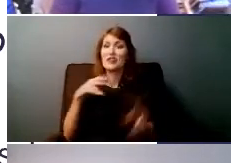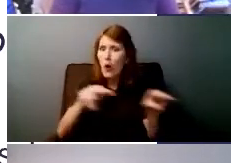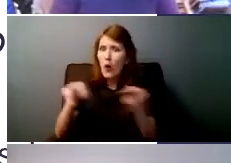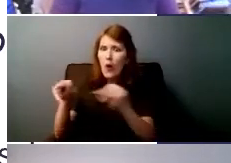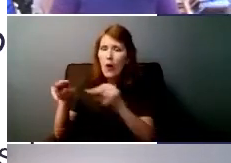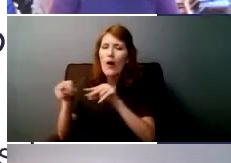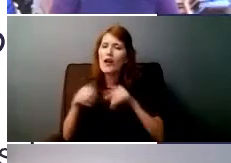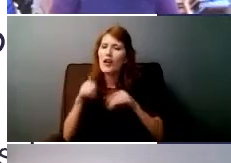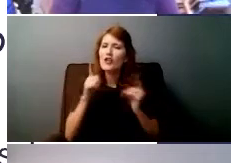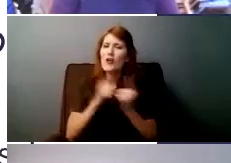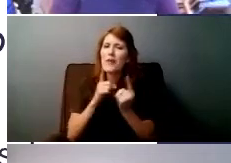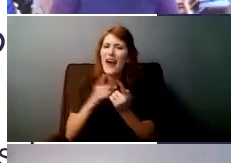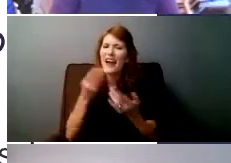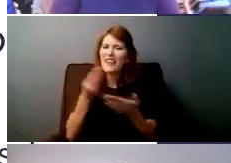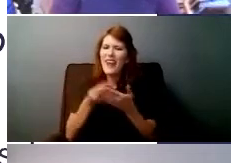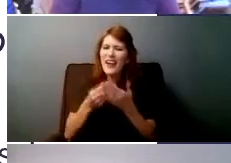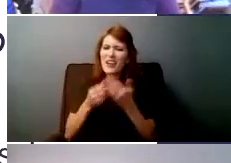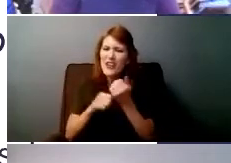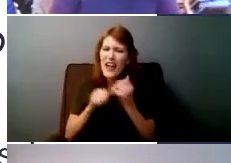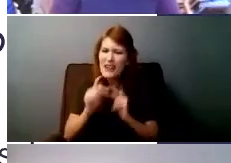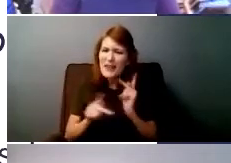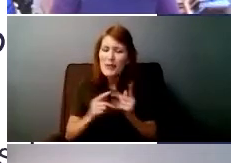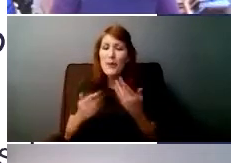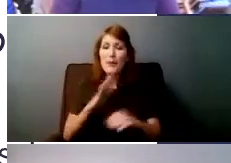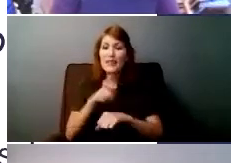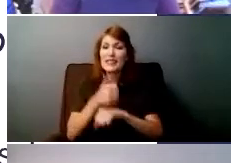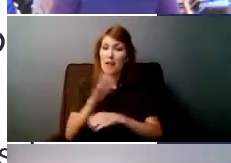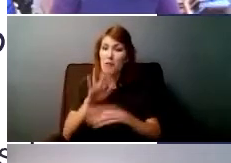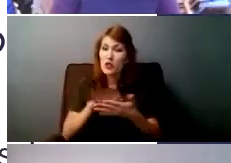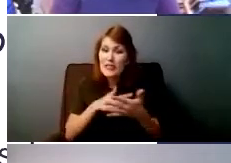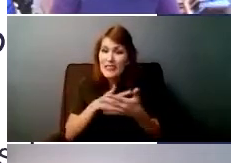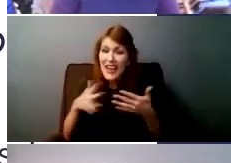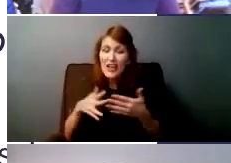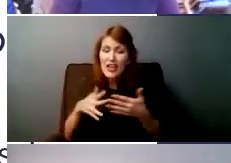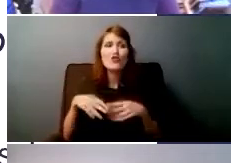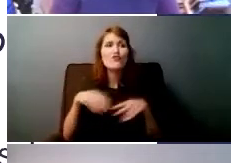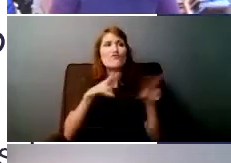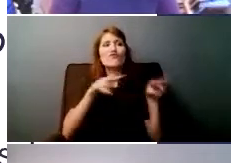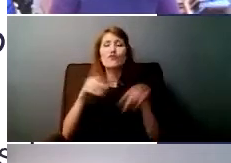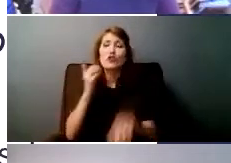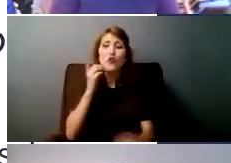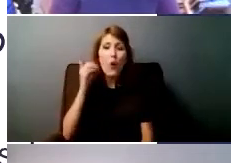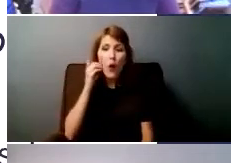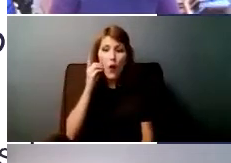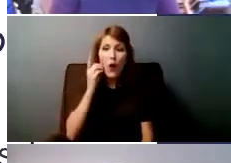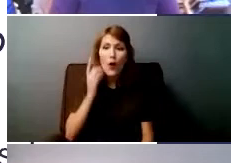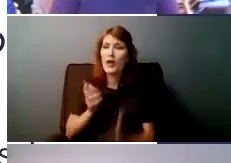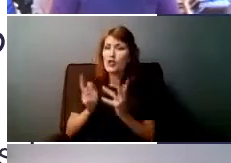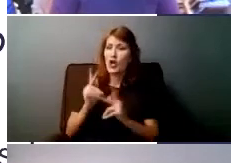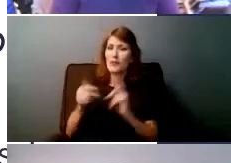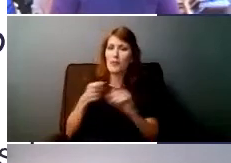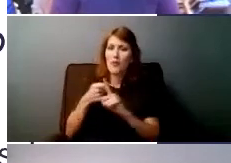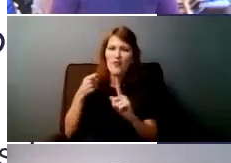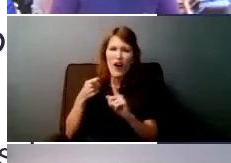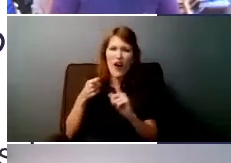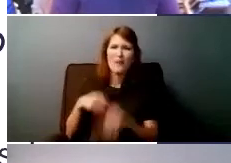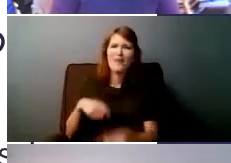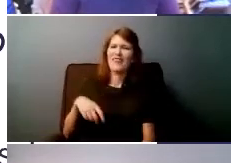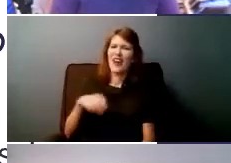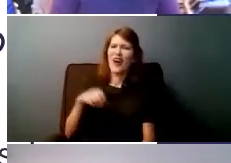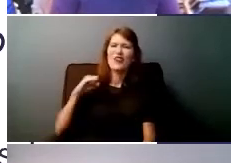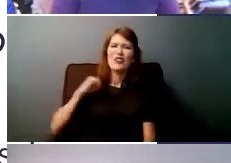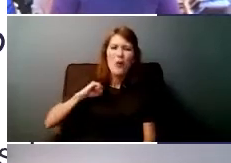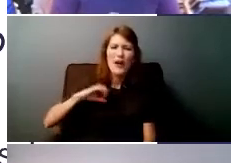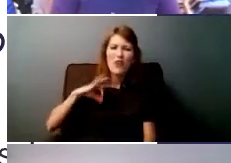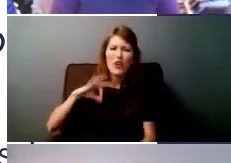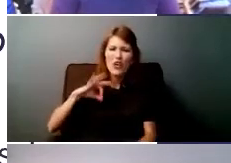aid people, you maybe set up your schedule, you looked at dorms, you talked to people from Greek life, you did all the things in one day